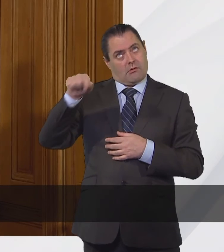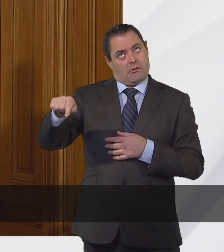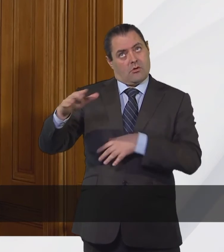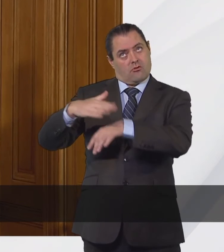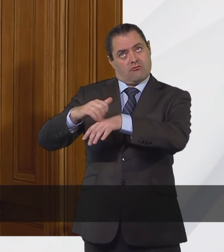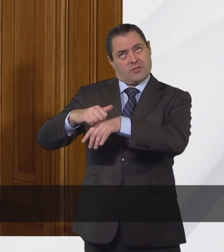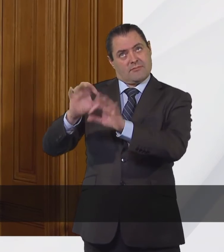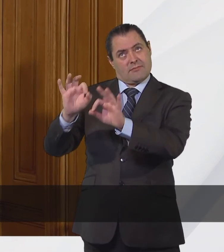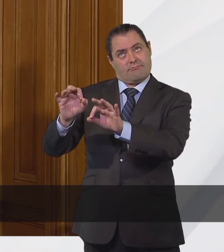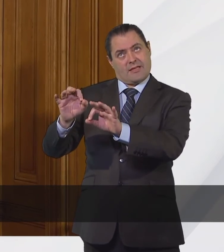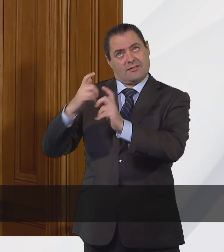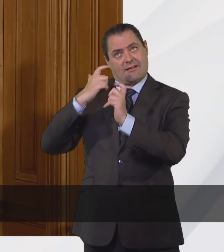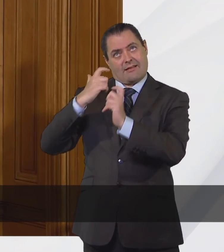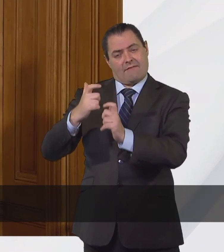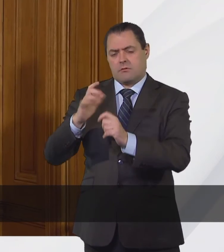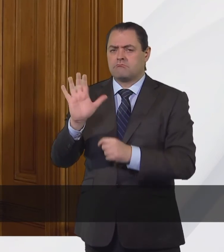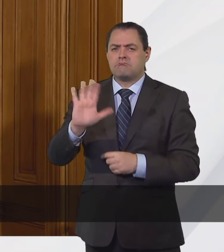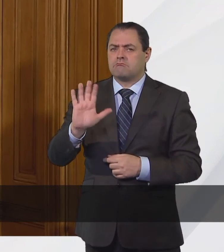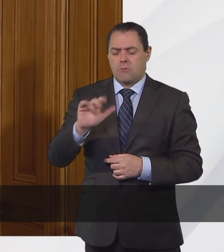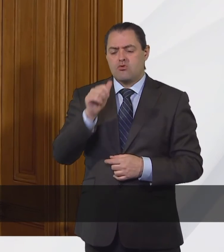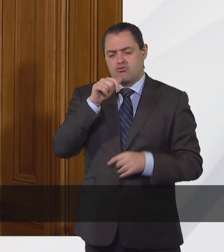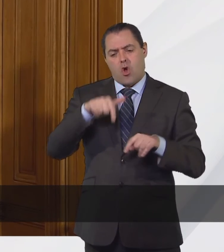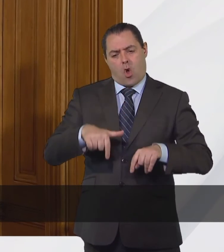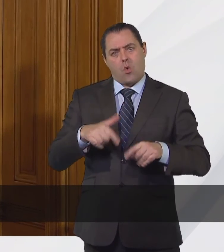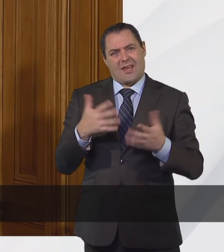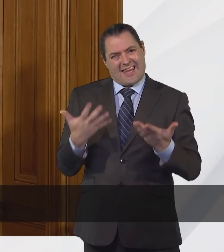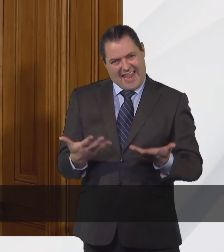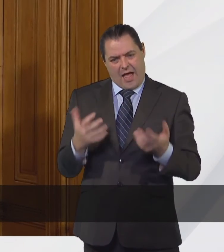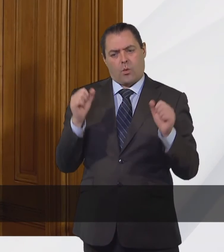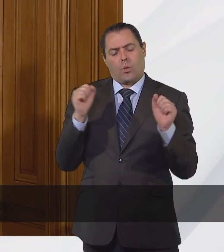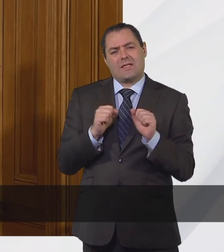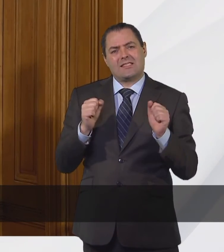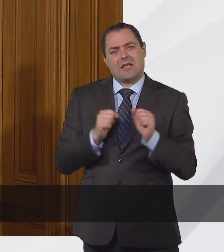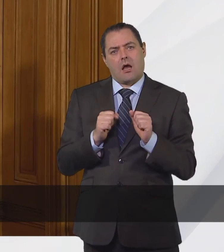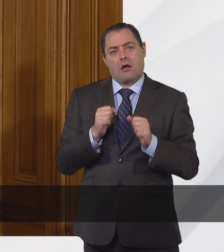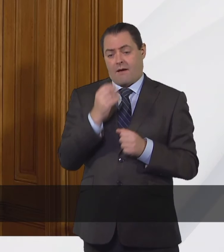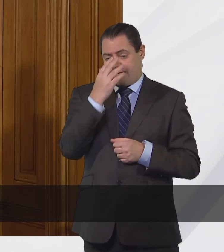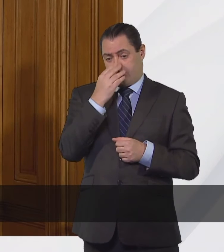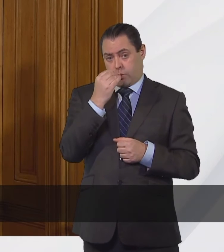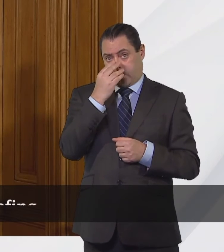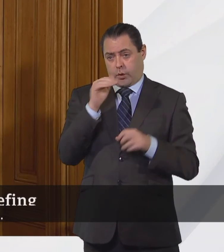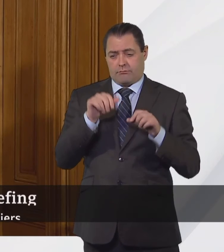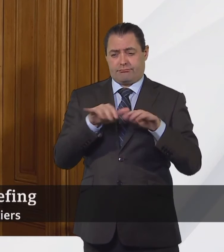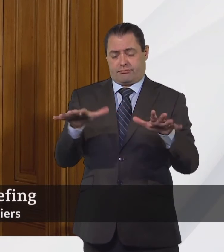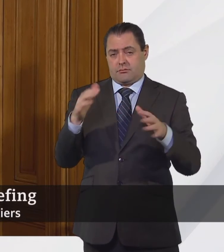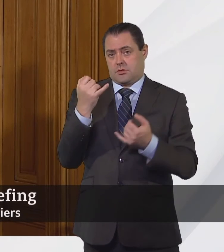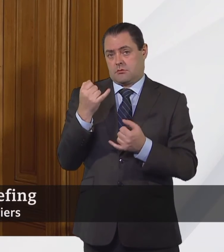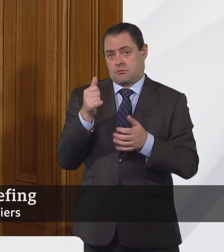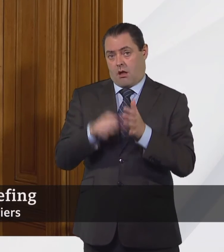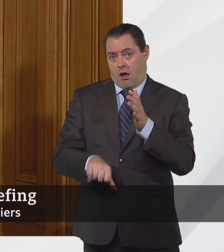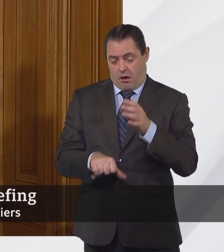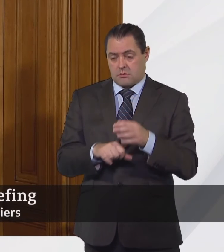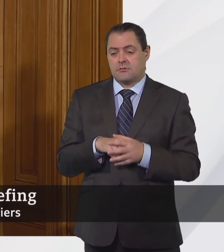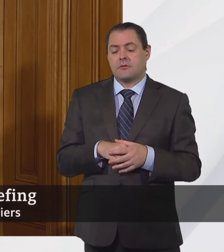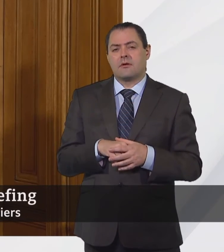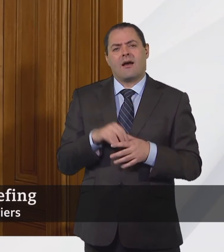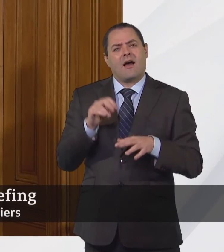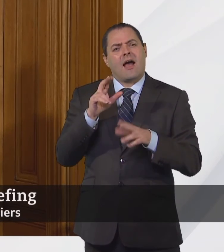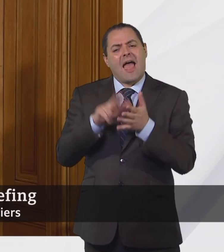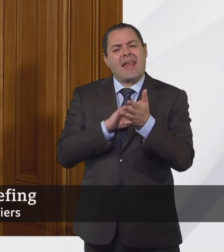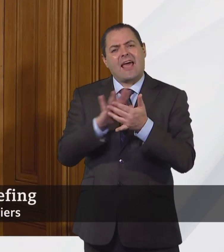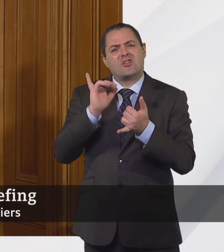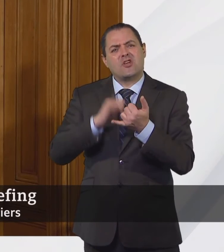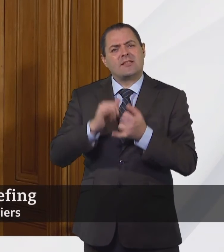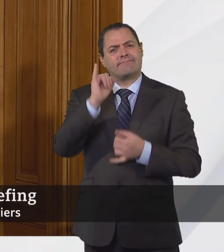flu season very shortly, potentially. We've got the most difficult period for the NHS is always January and February, and March